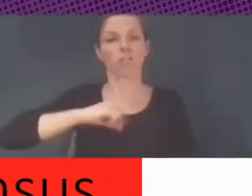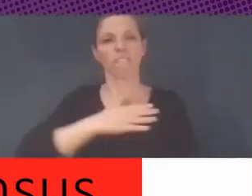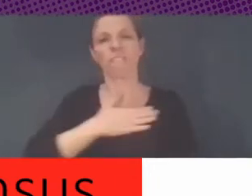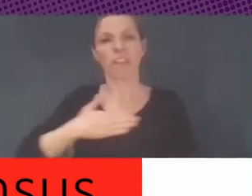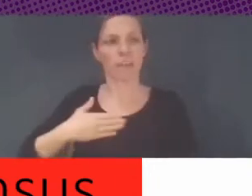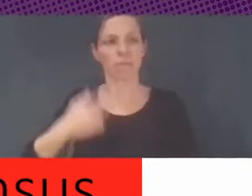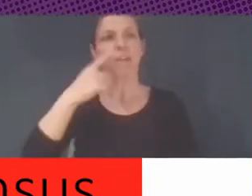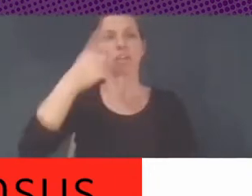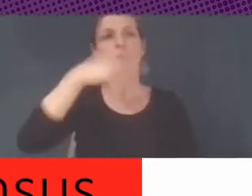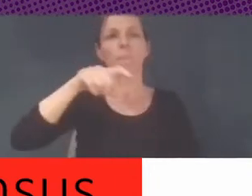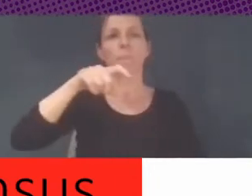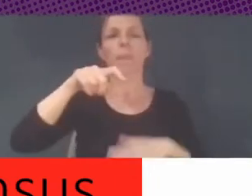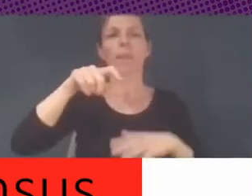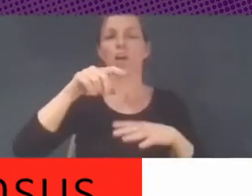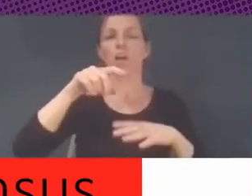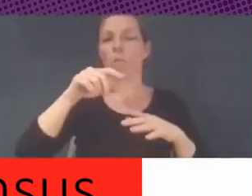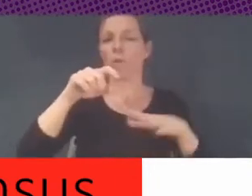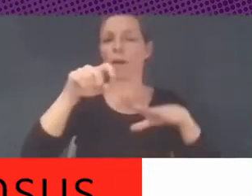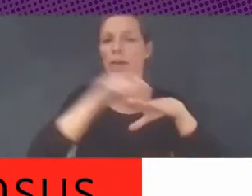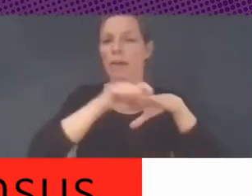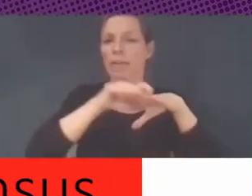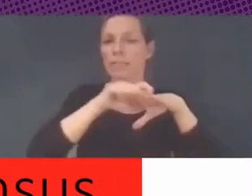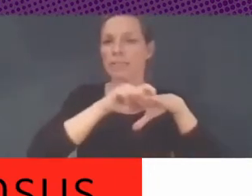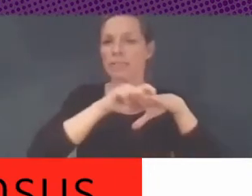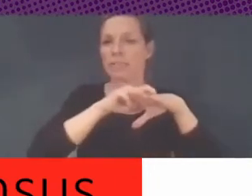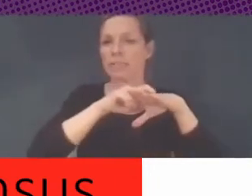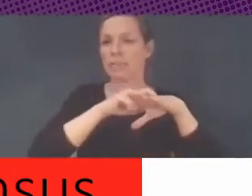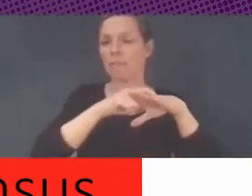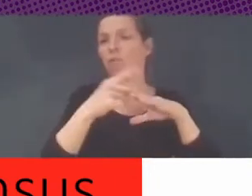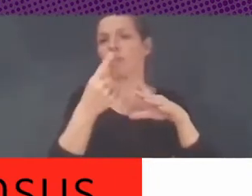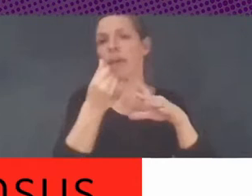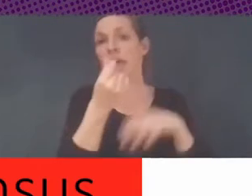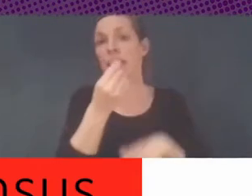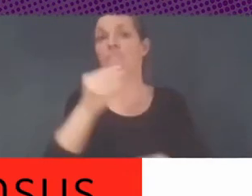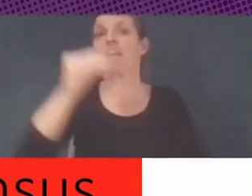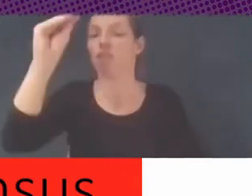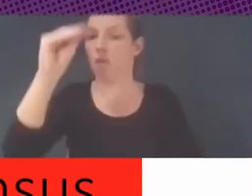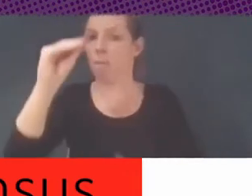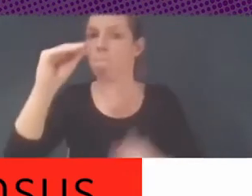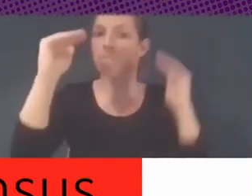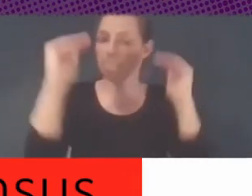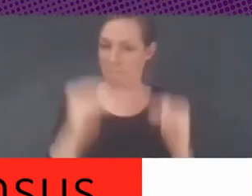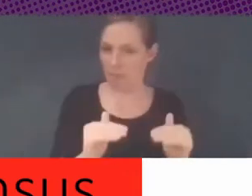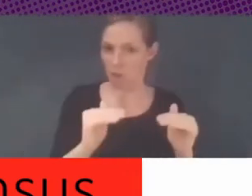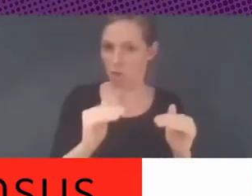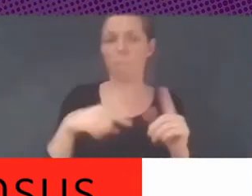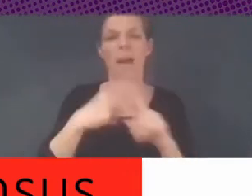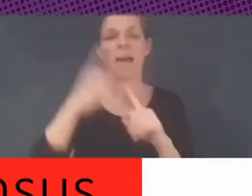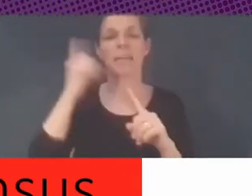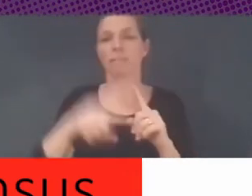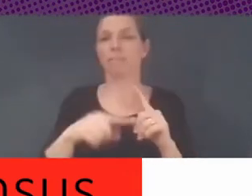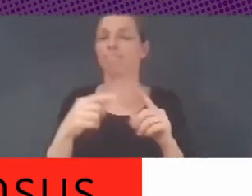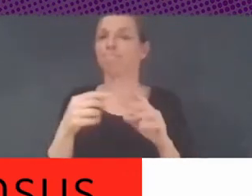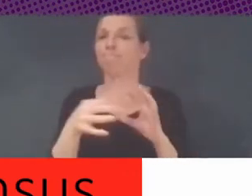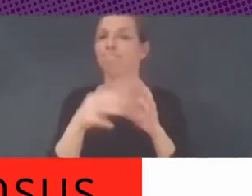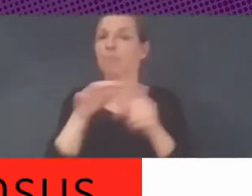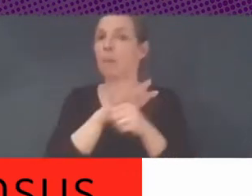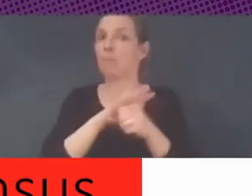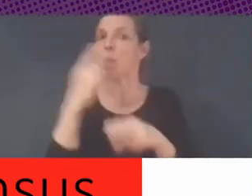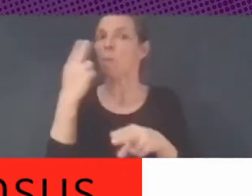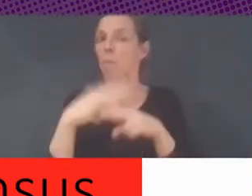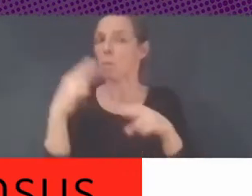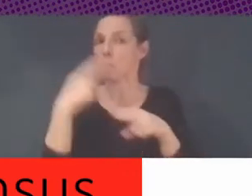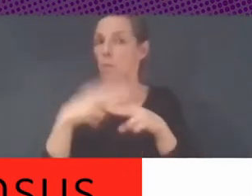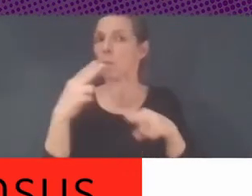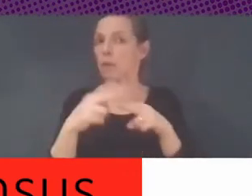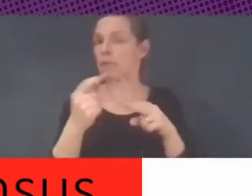politicians and if we do these three things if we privatize if we liberalize and if we stabilize then